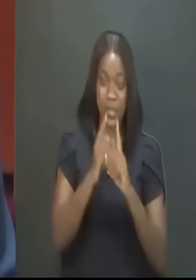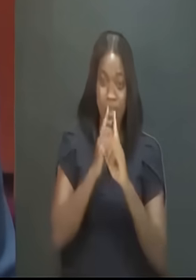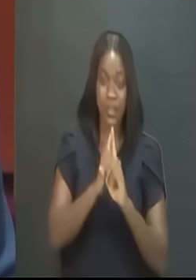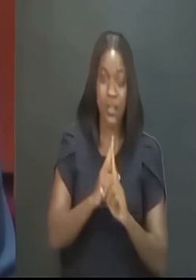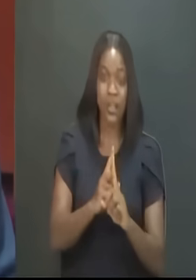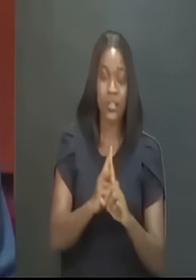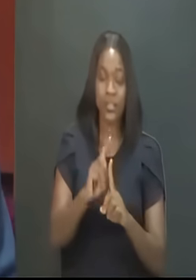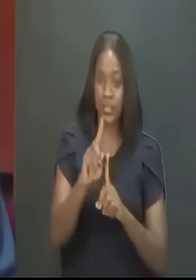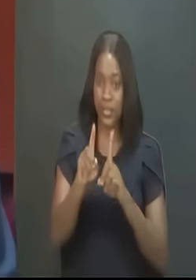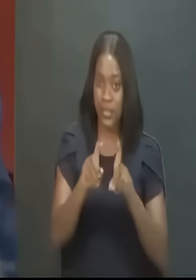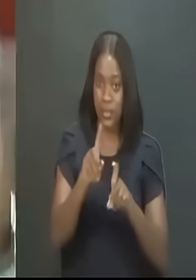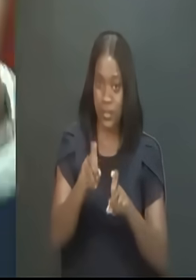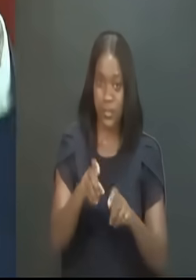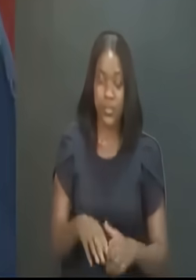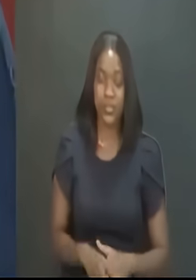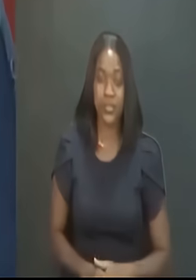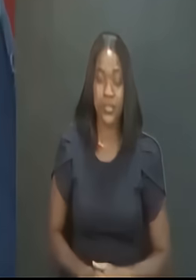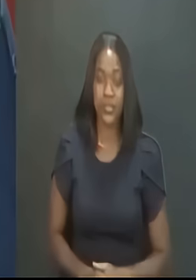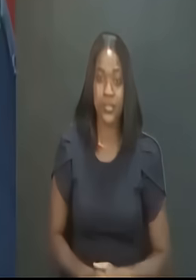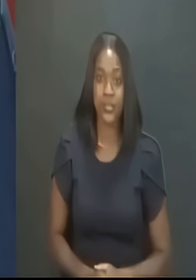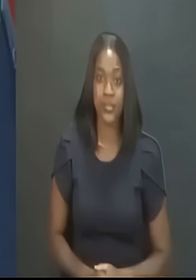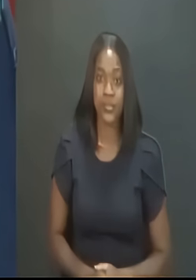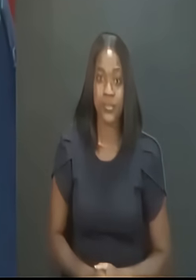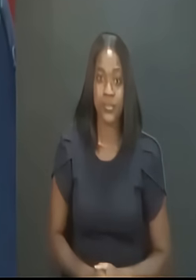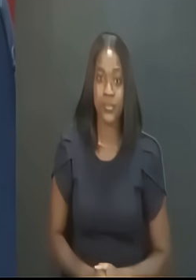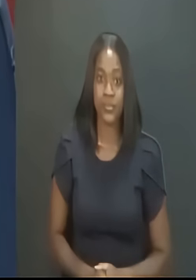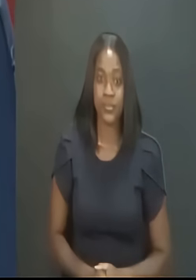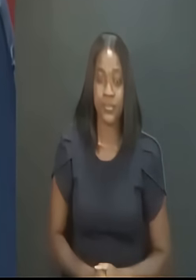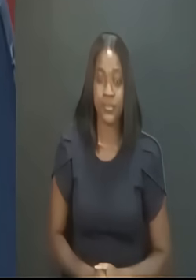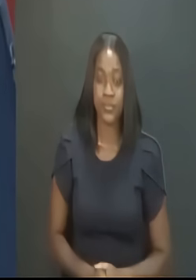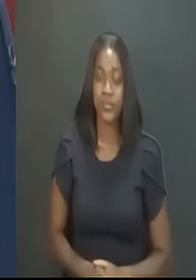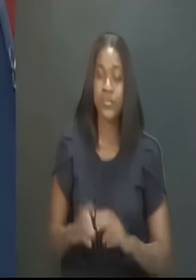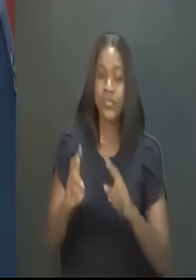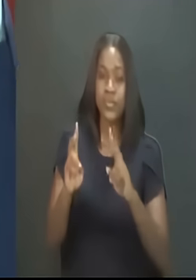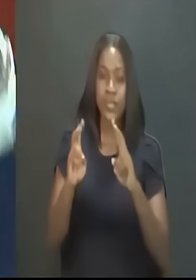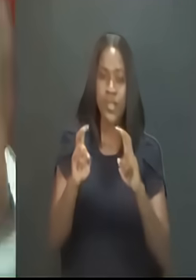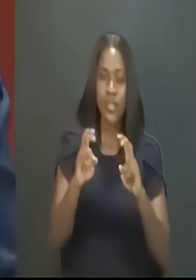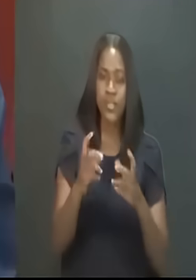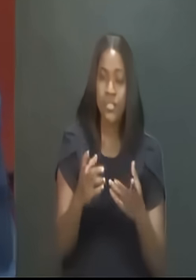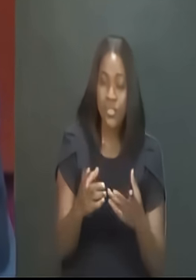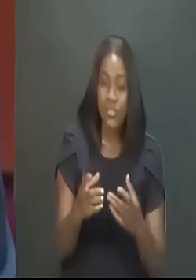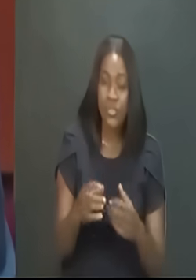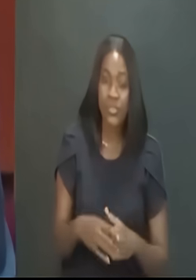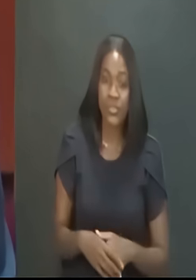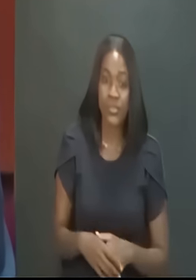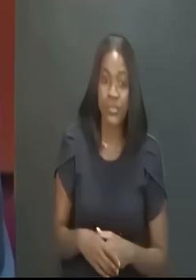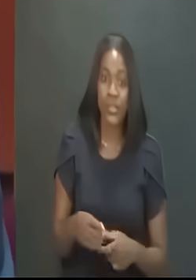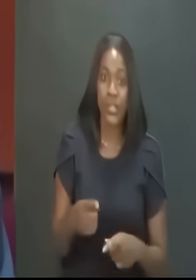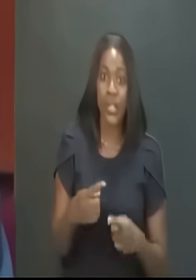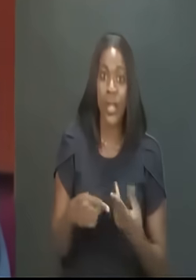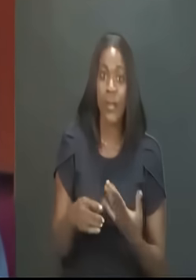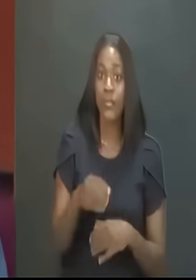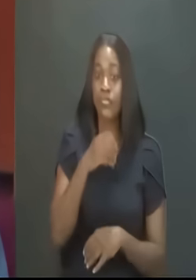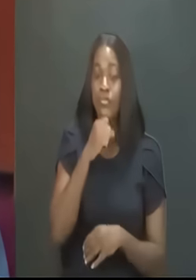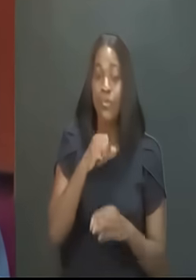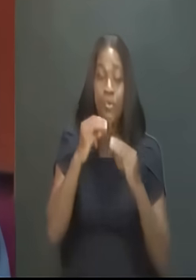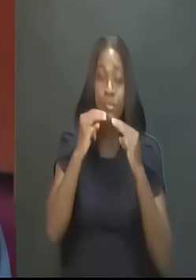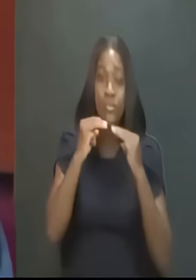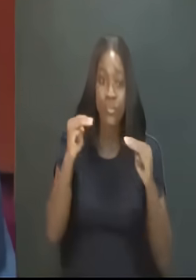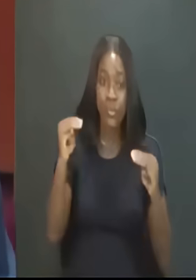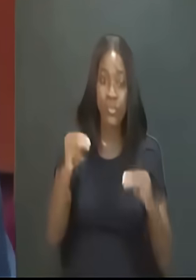questions. And on the issues of the pending motions